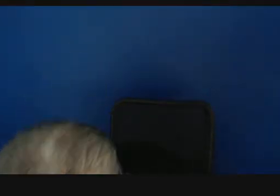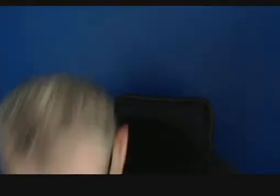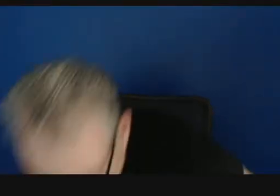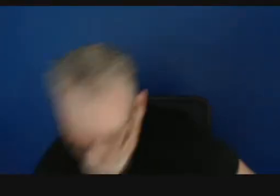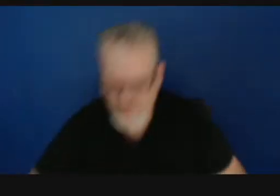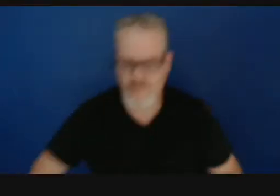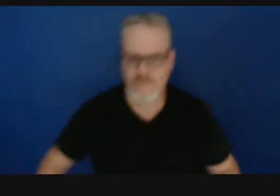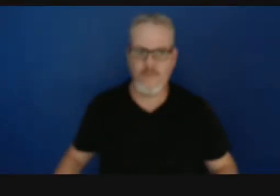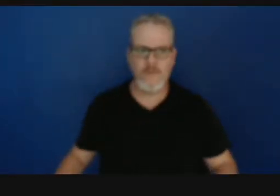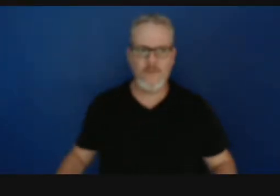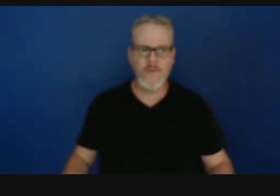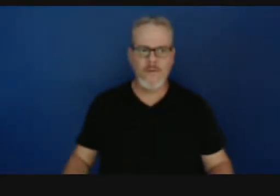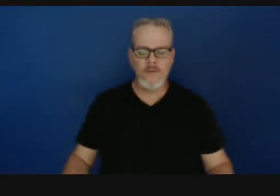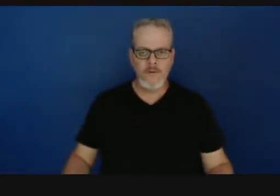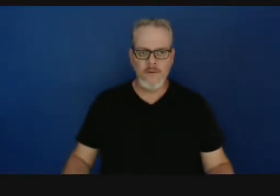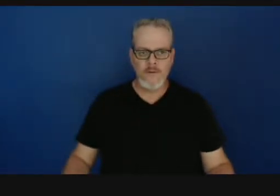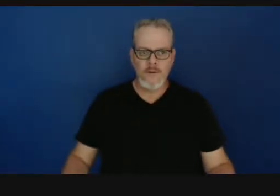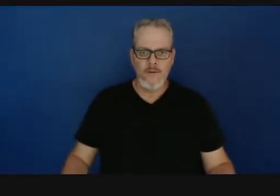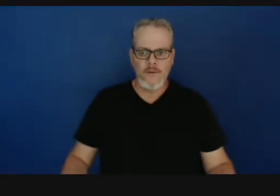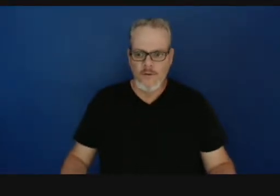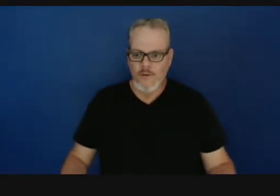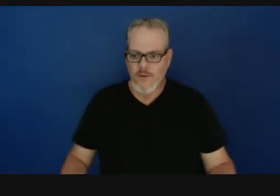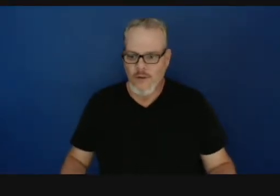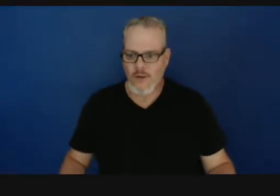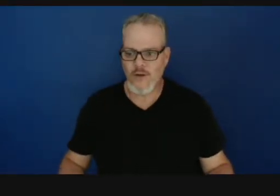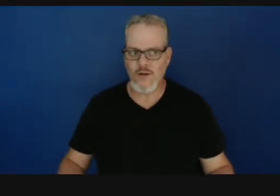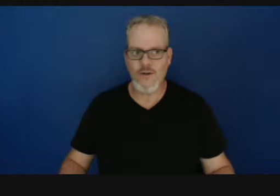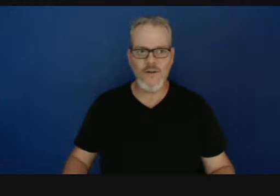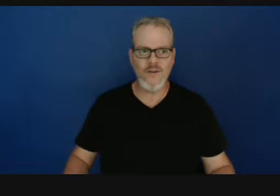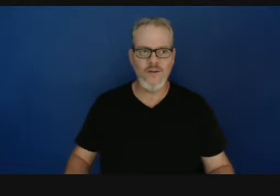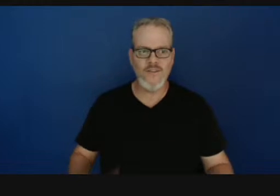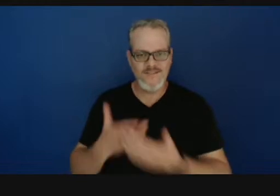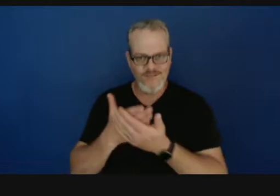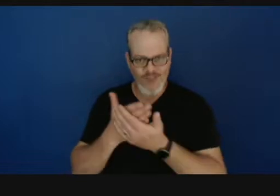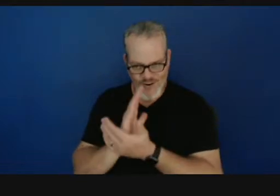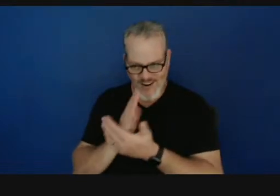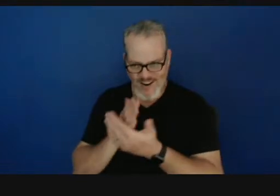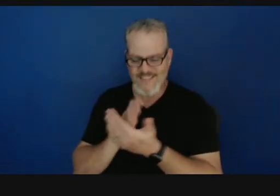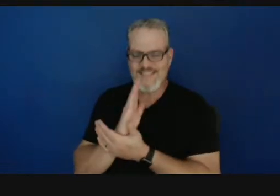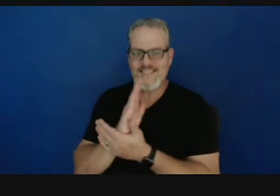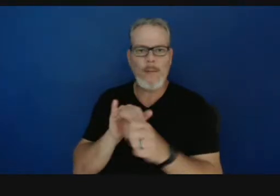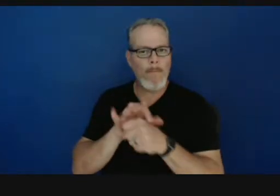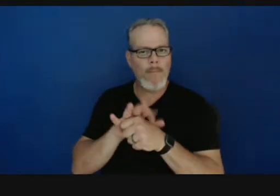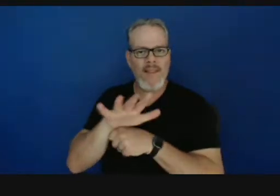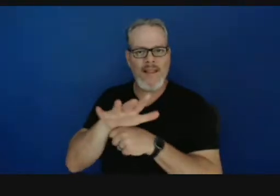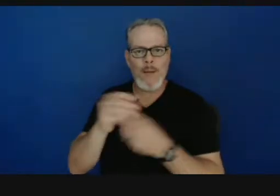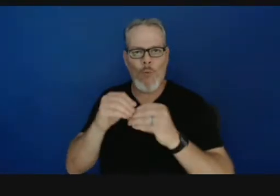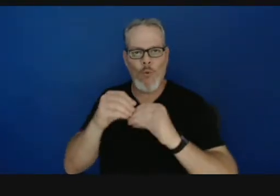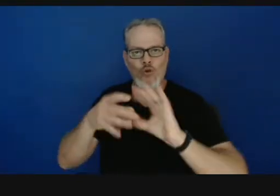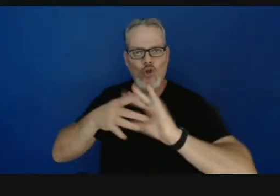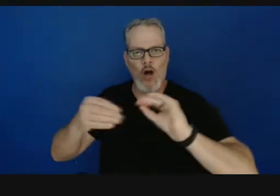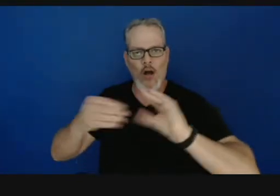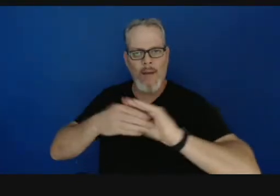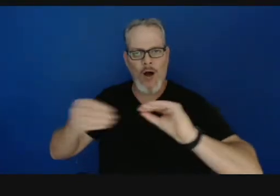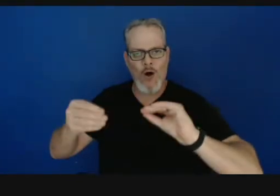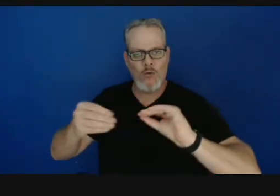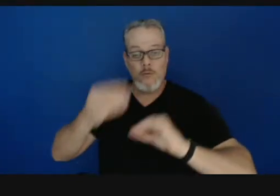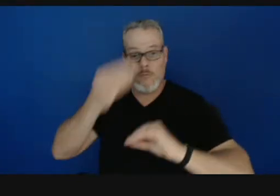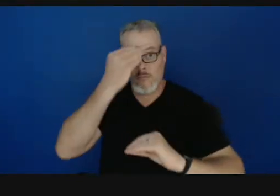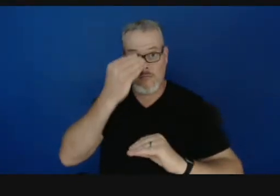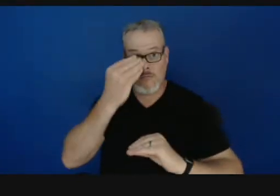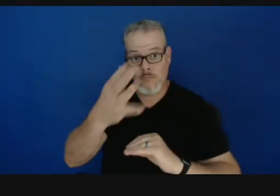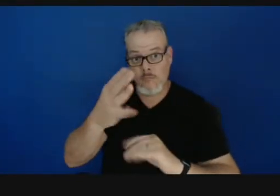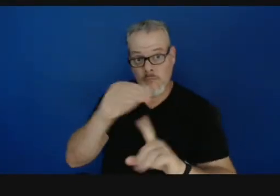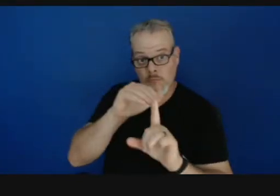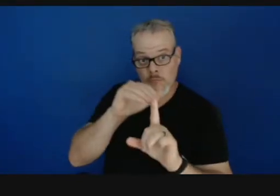Yeah. All right. So plenty more to talk about. As a reminder, we'll take next week off for